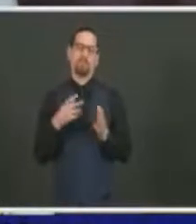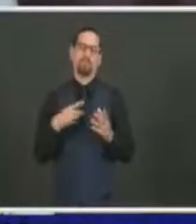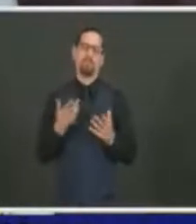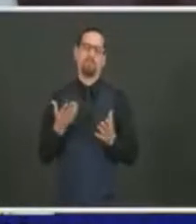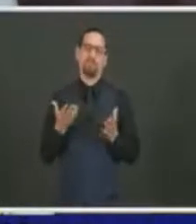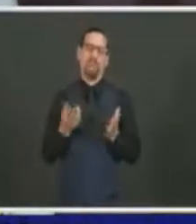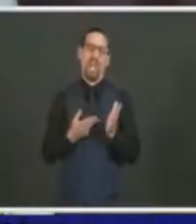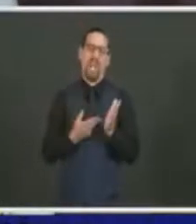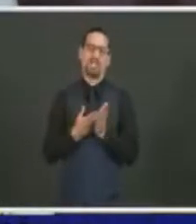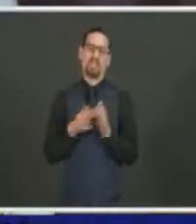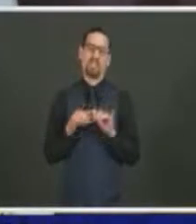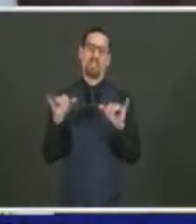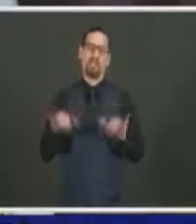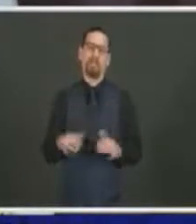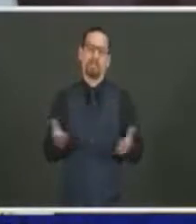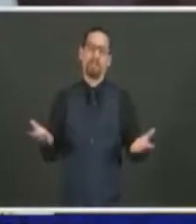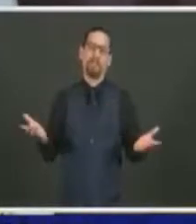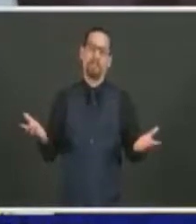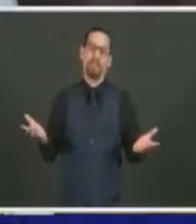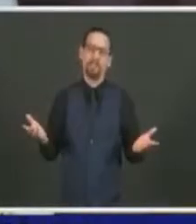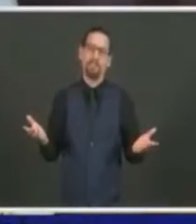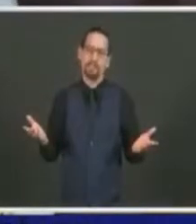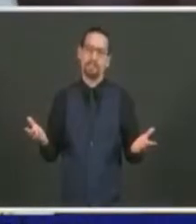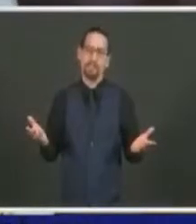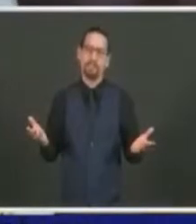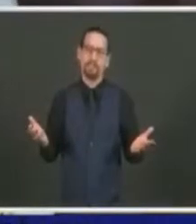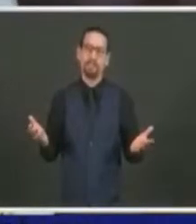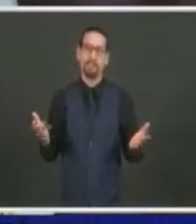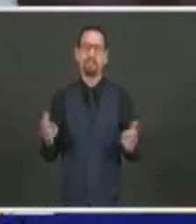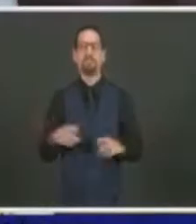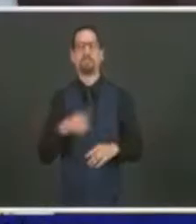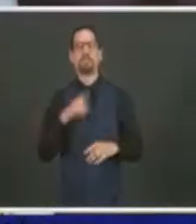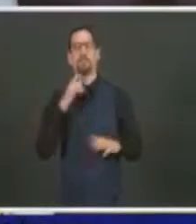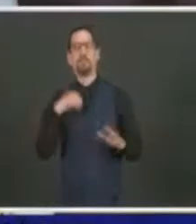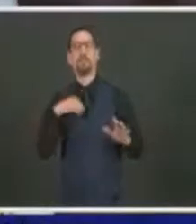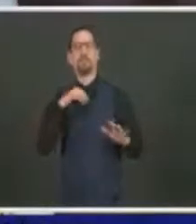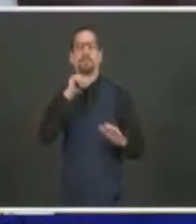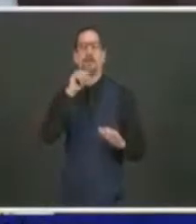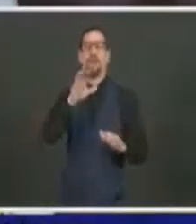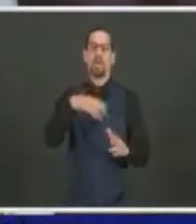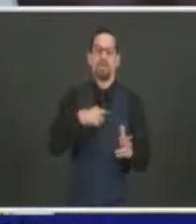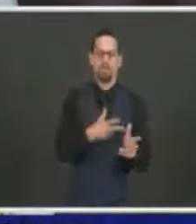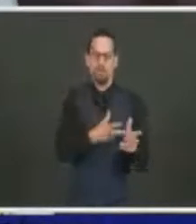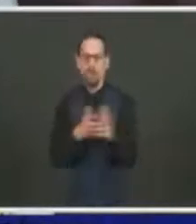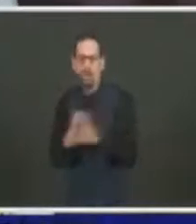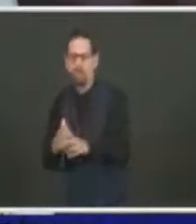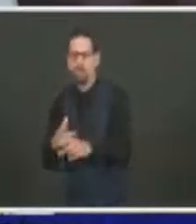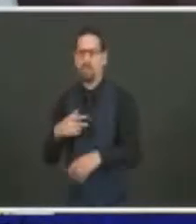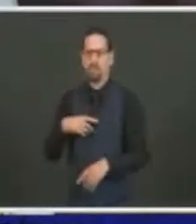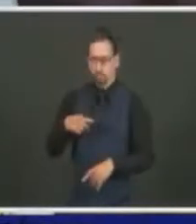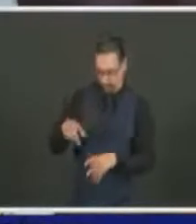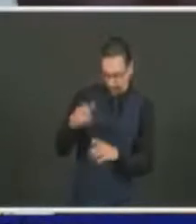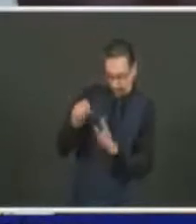doing stopping cars with out-of-state plates, stopping folks at rest stops. We're